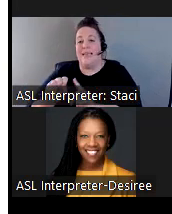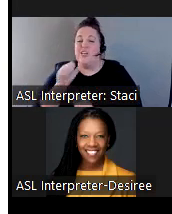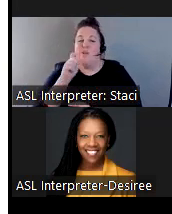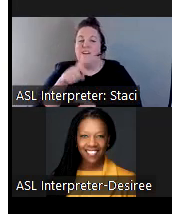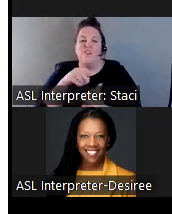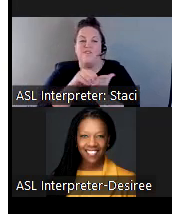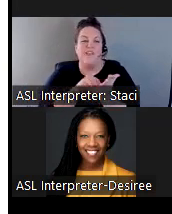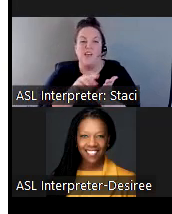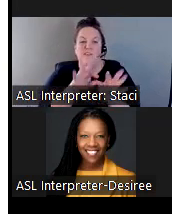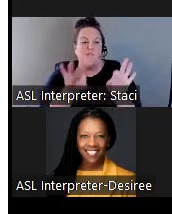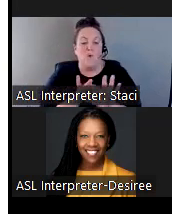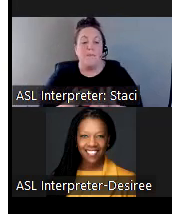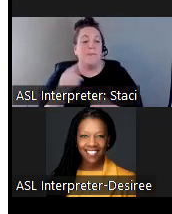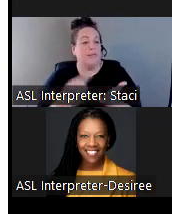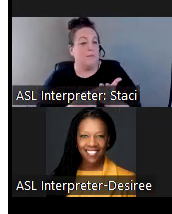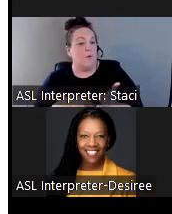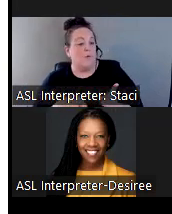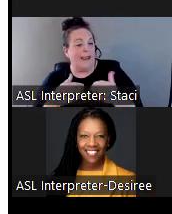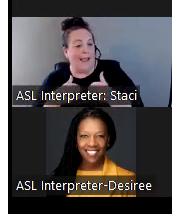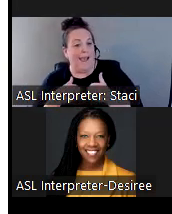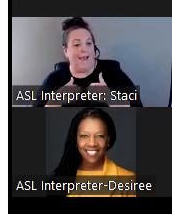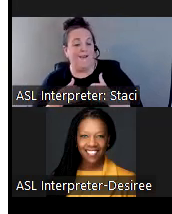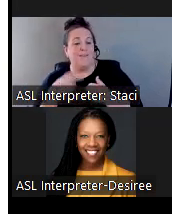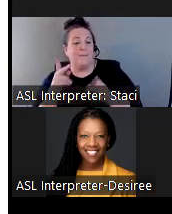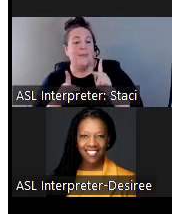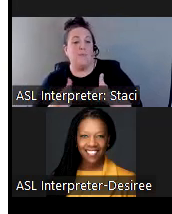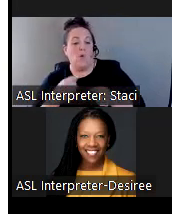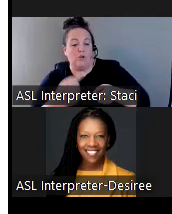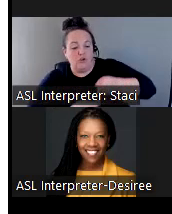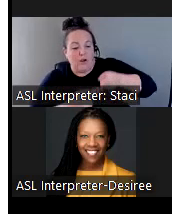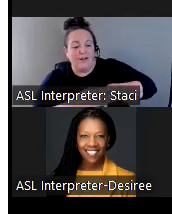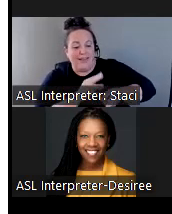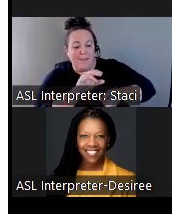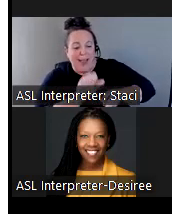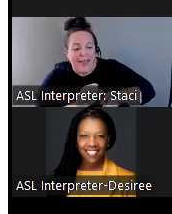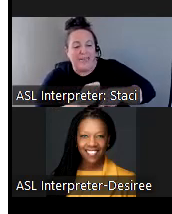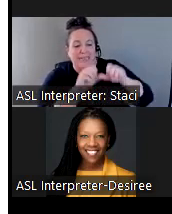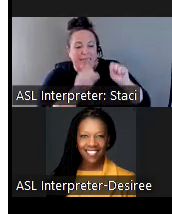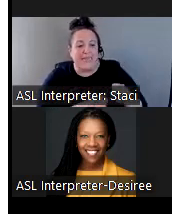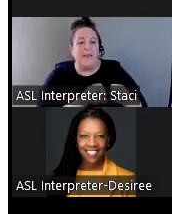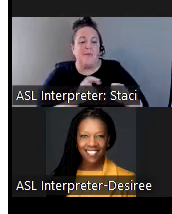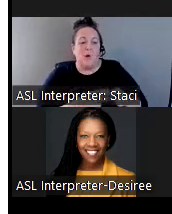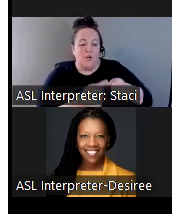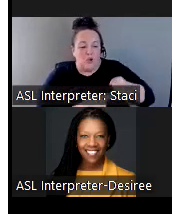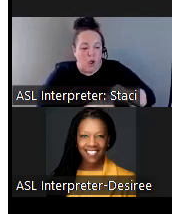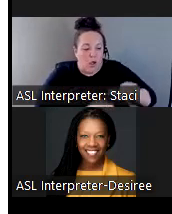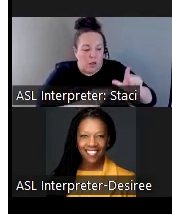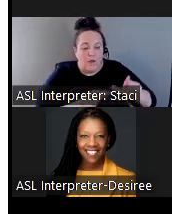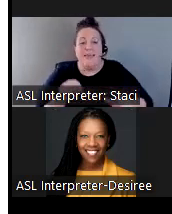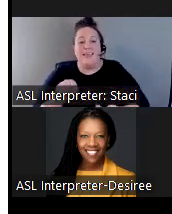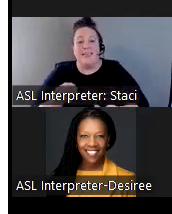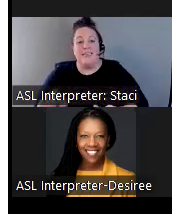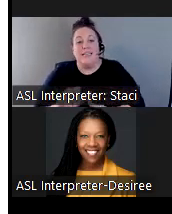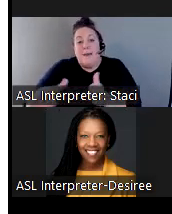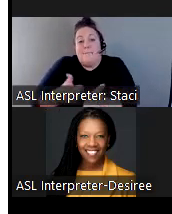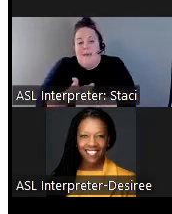But sometimes we have folks that have difficulty getting into the MIS, or Mhm. have trouble with it. And so this would be the